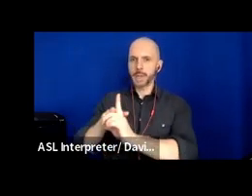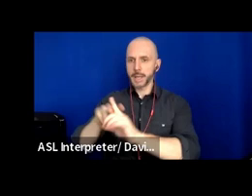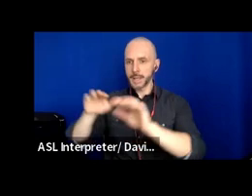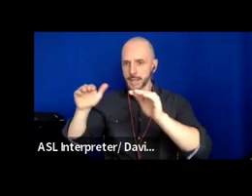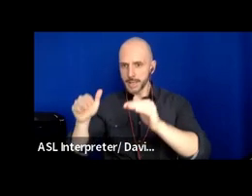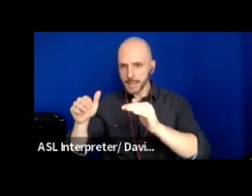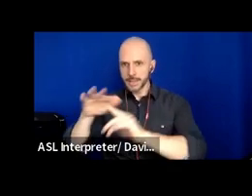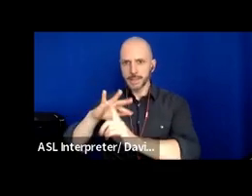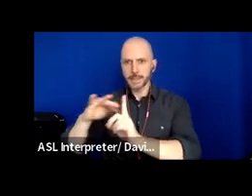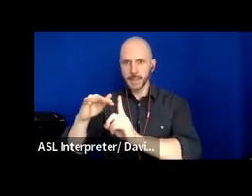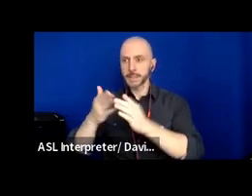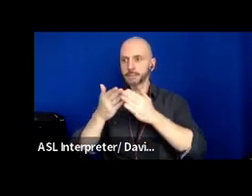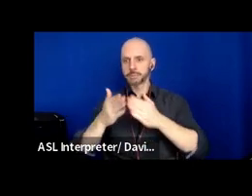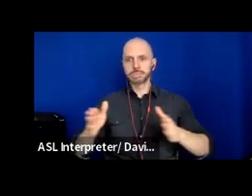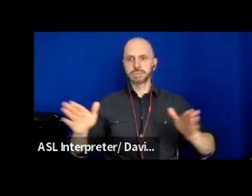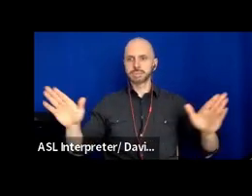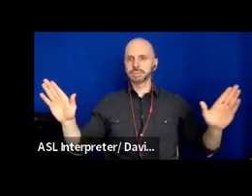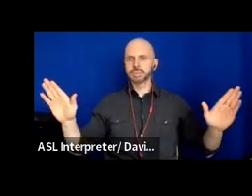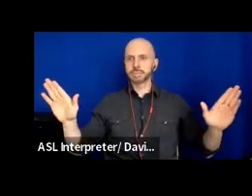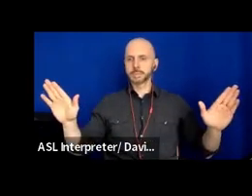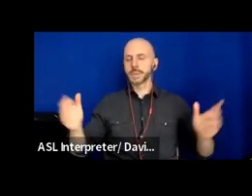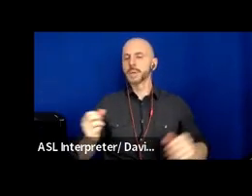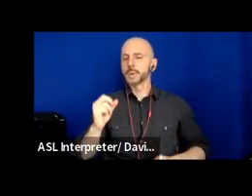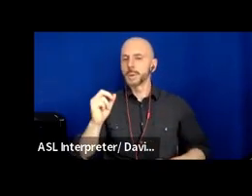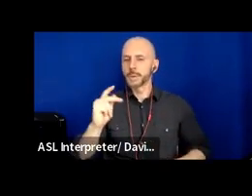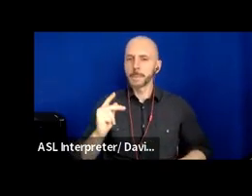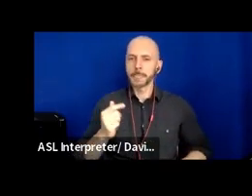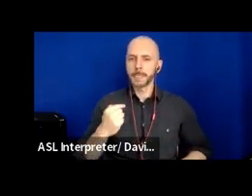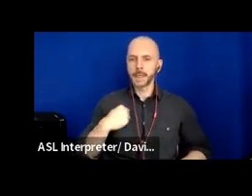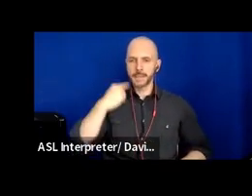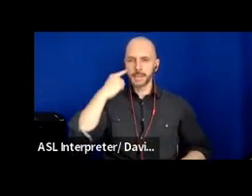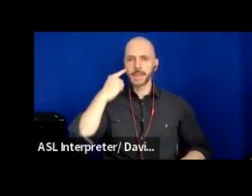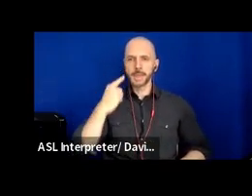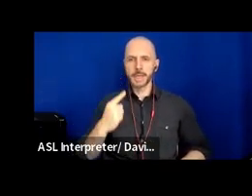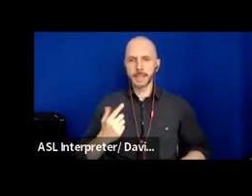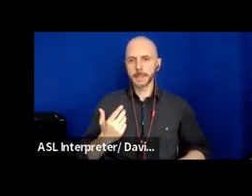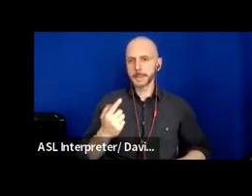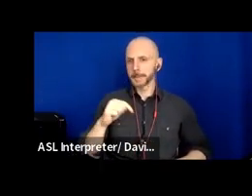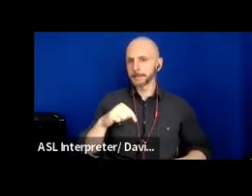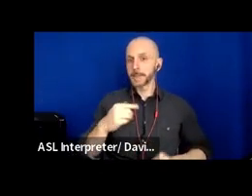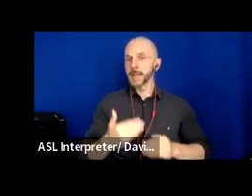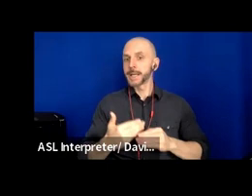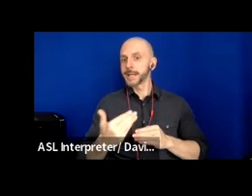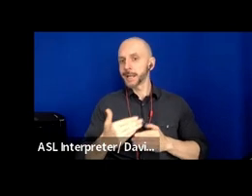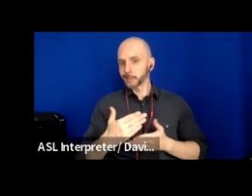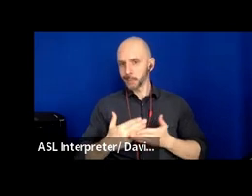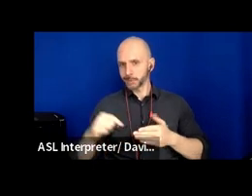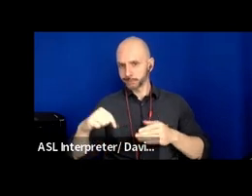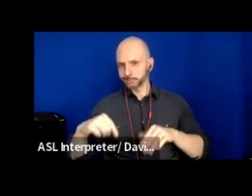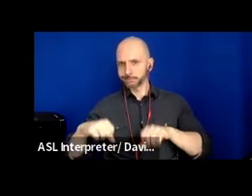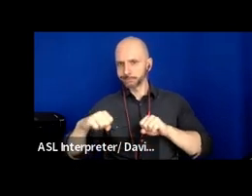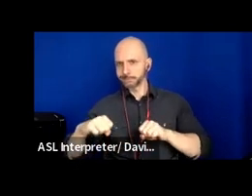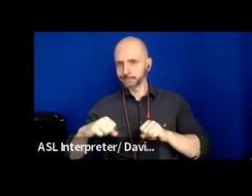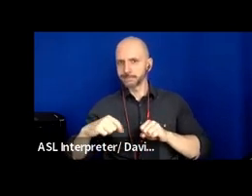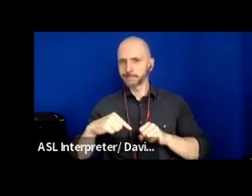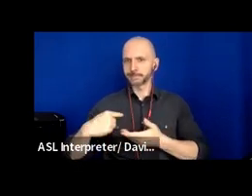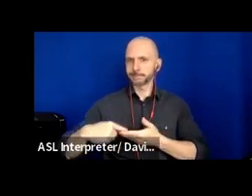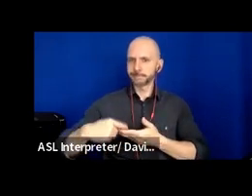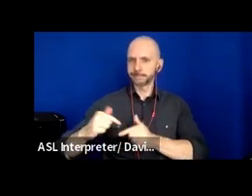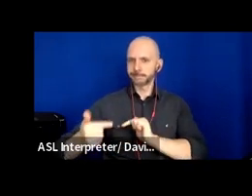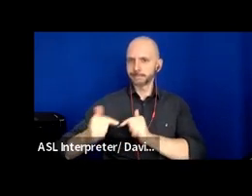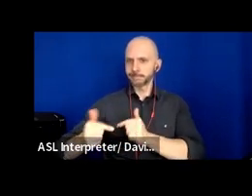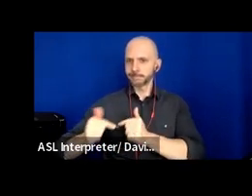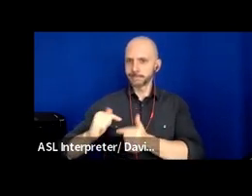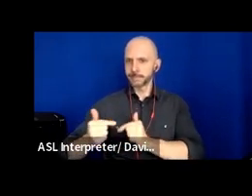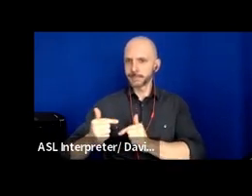I think it might be helpful as we do this next session, and you know, certainly, Joseph, if folks like yourself or anyone else has examples, it would be really, really helpful